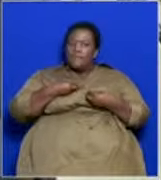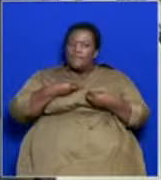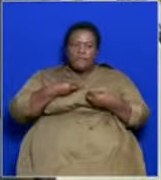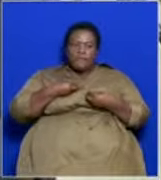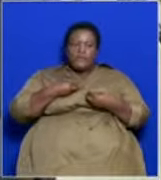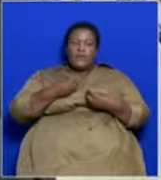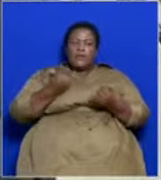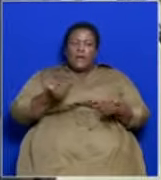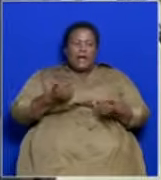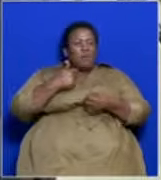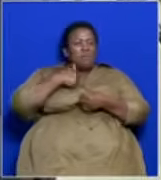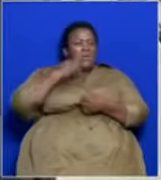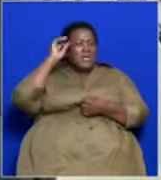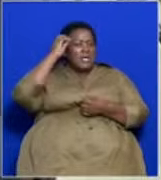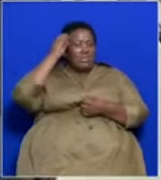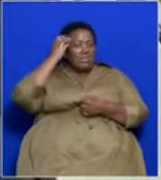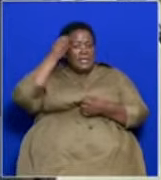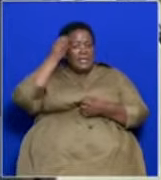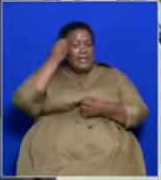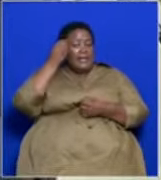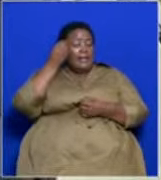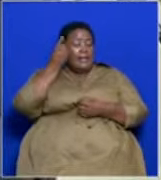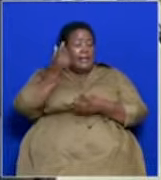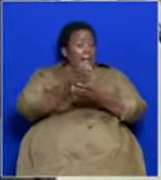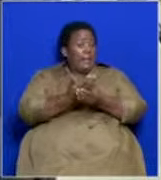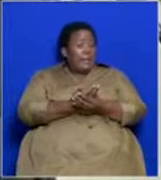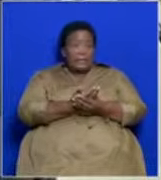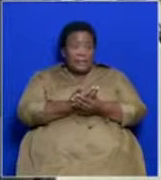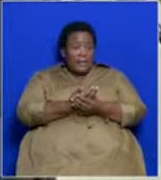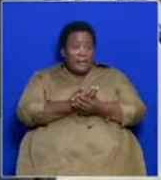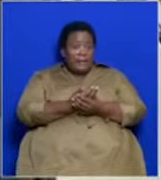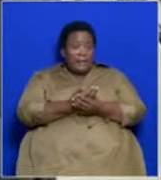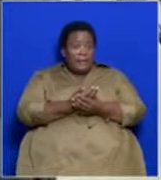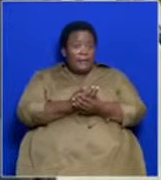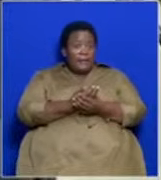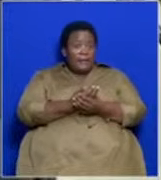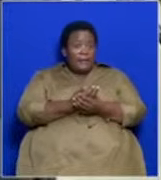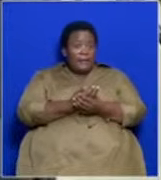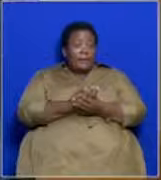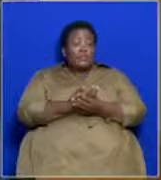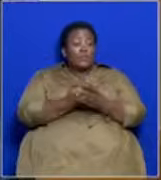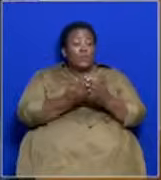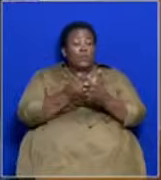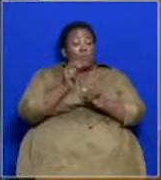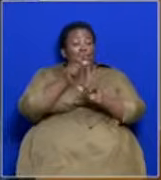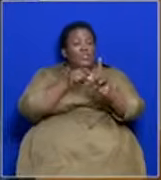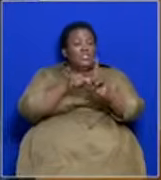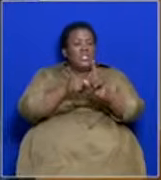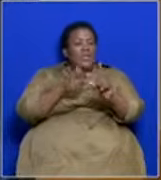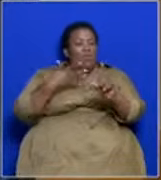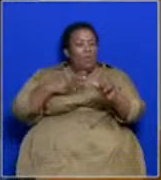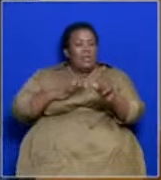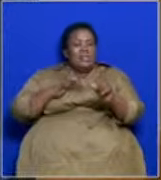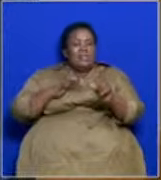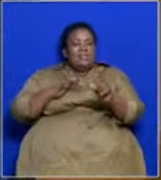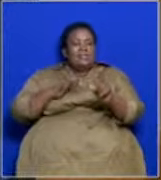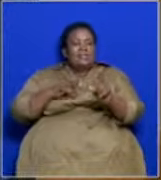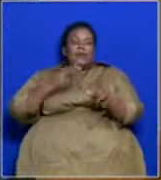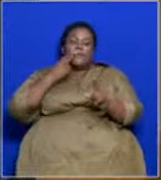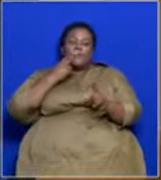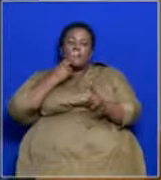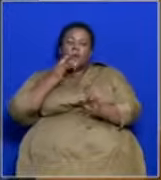matter. So the complainant was interested in what was remaining in the SAPS. So,